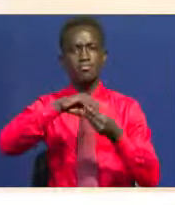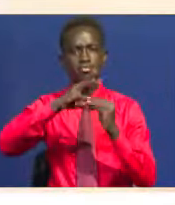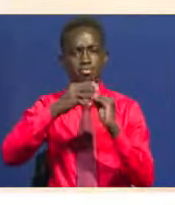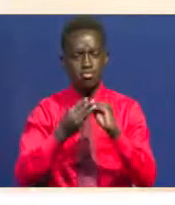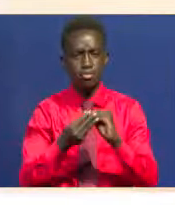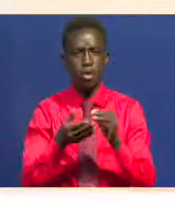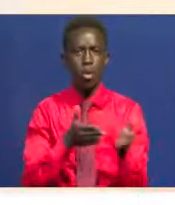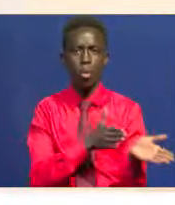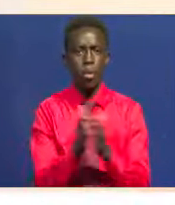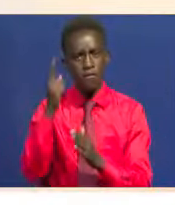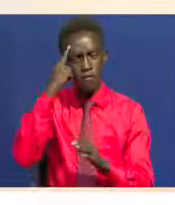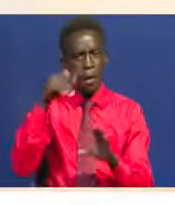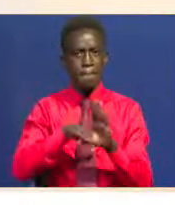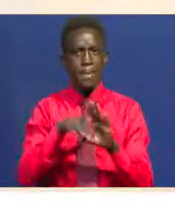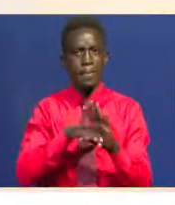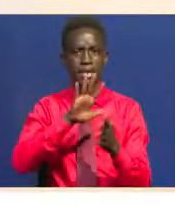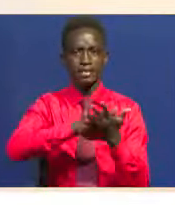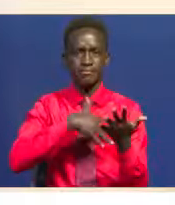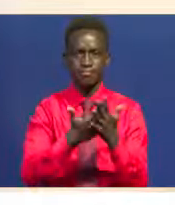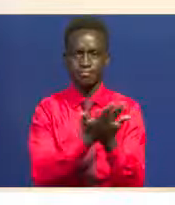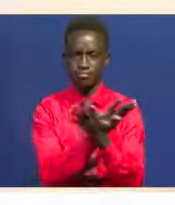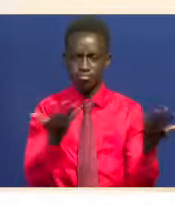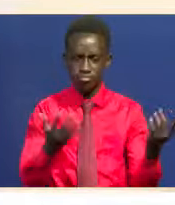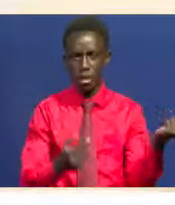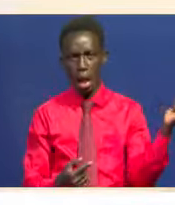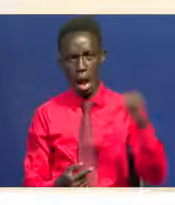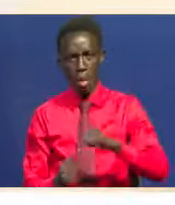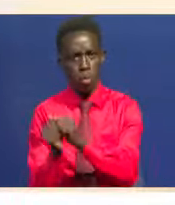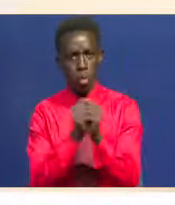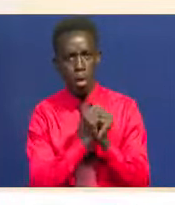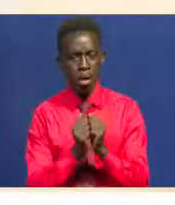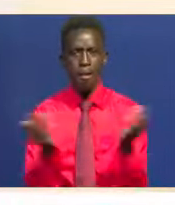network to come together in conferences,